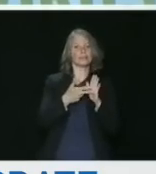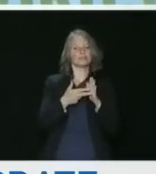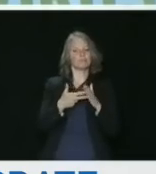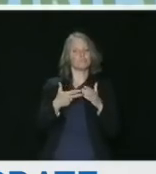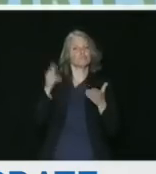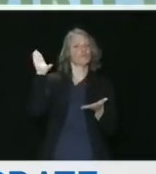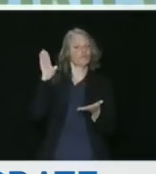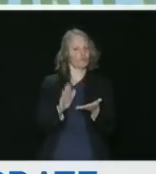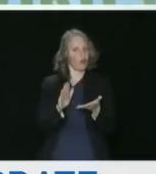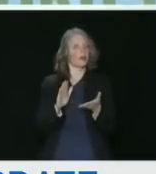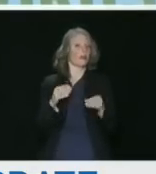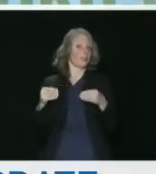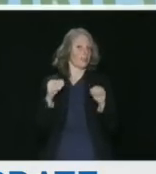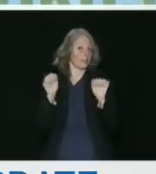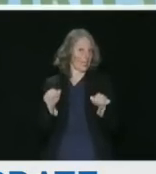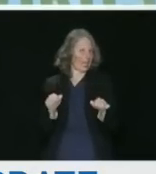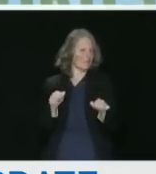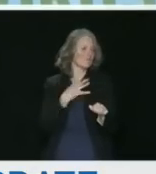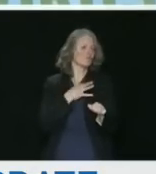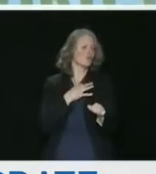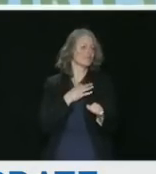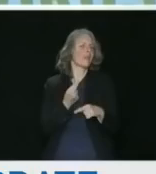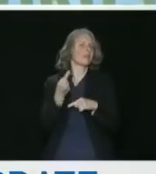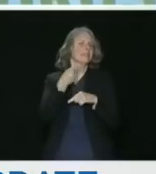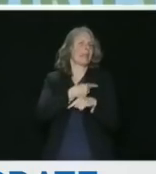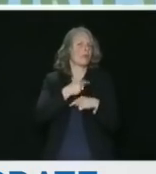on the graph? It's just not clear here.